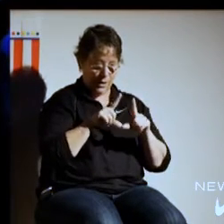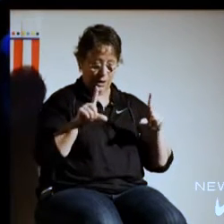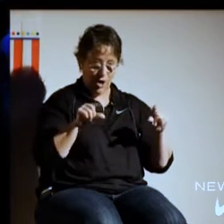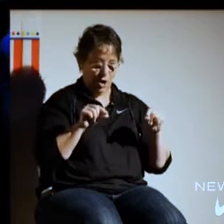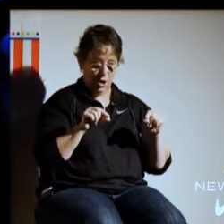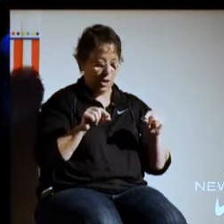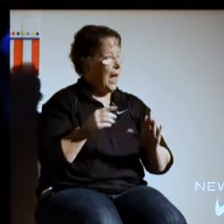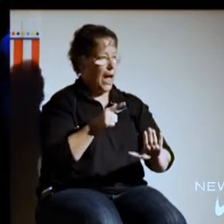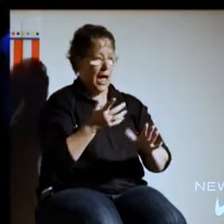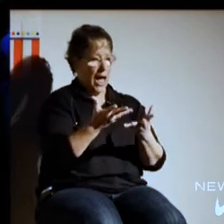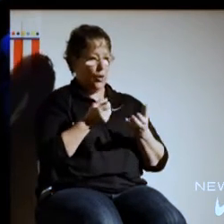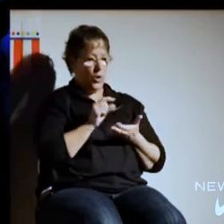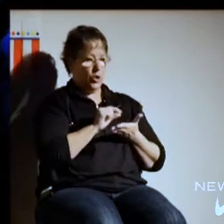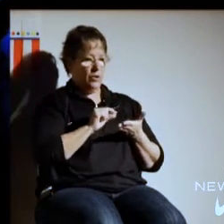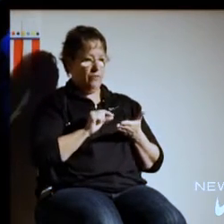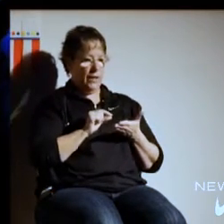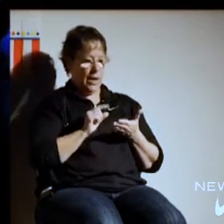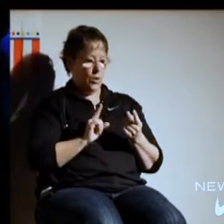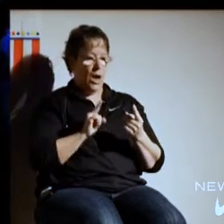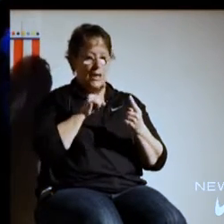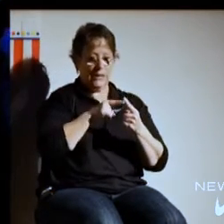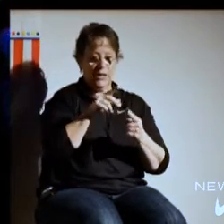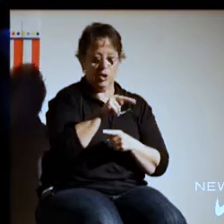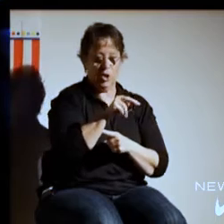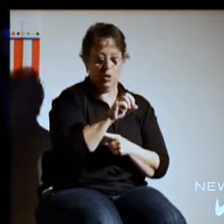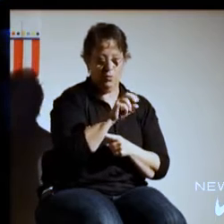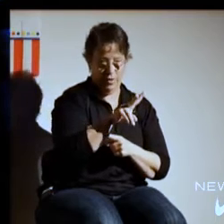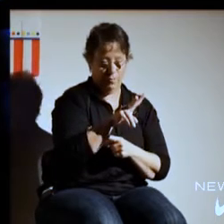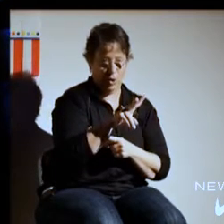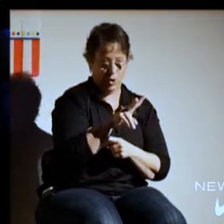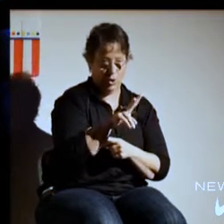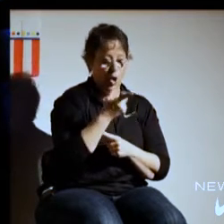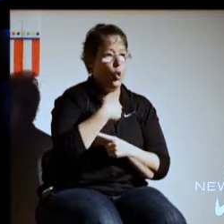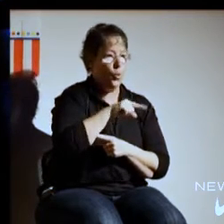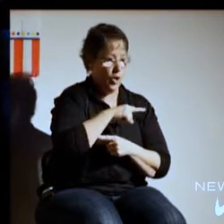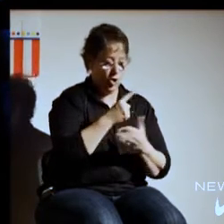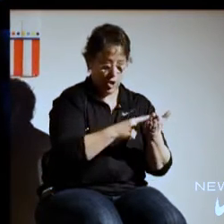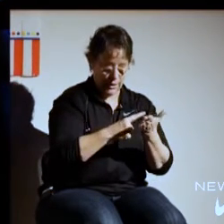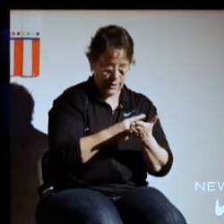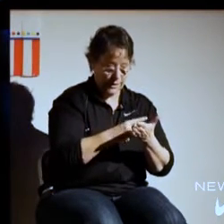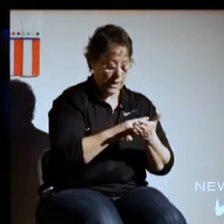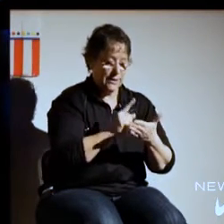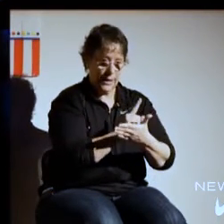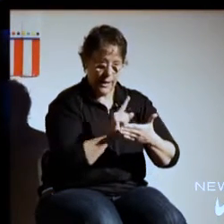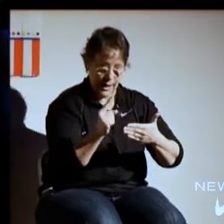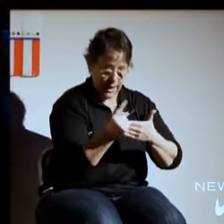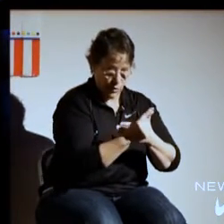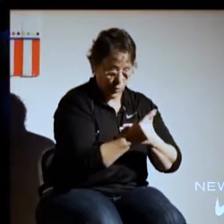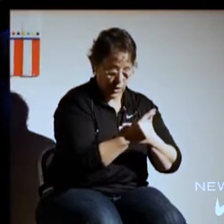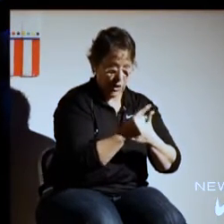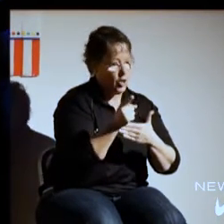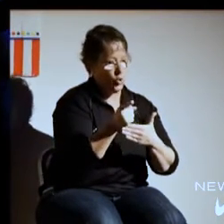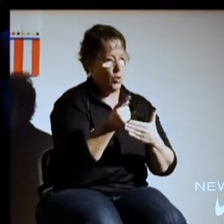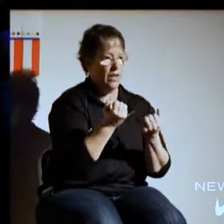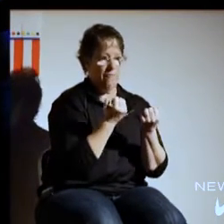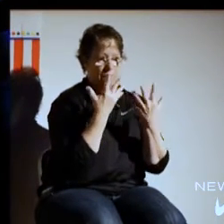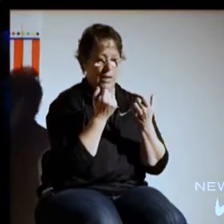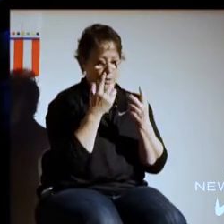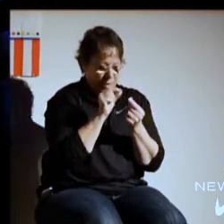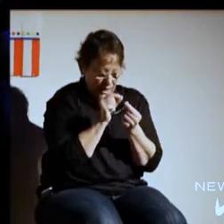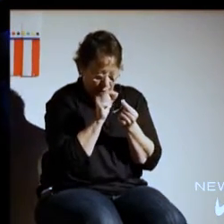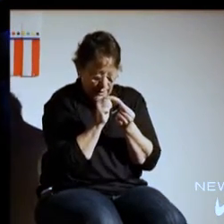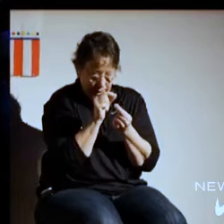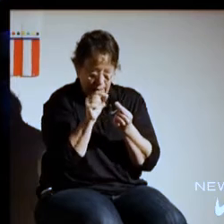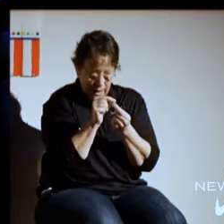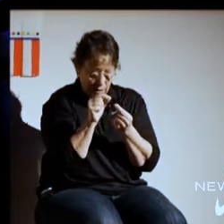out until November. We're going to talk about this next week. You're going to get lots of details, but you will